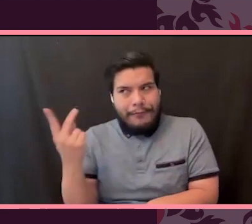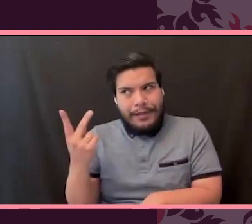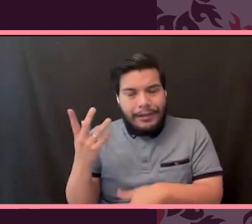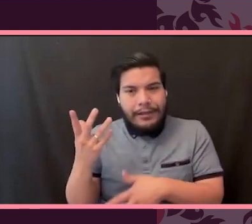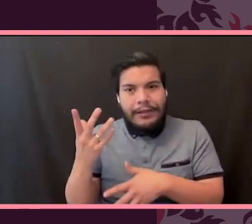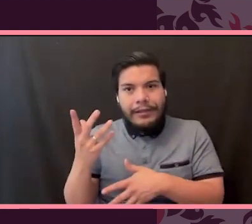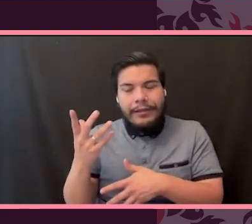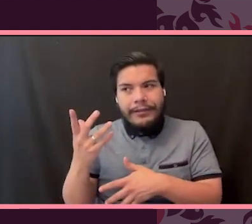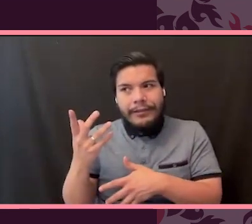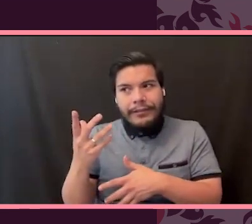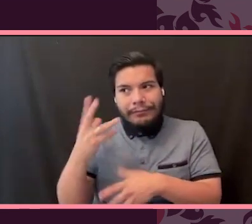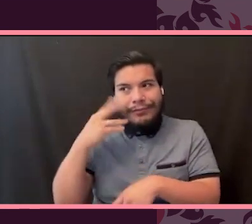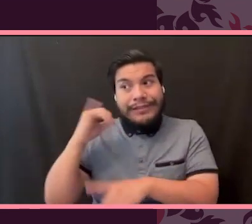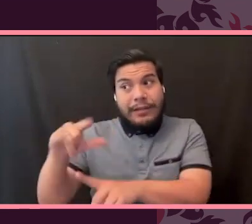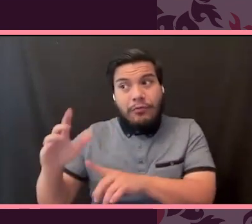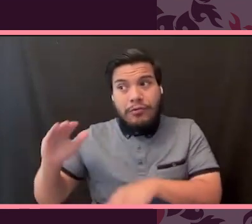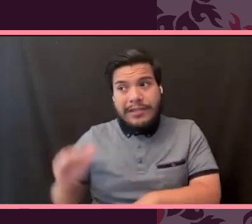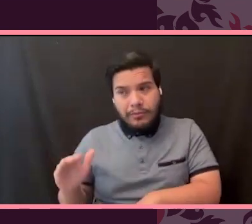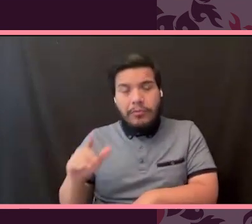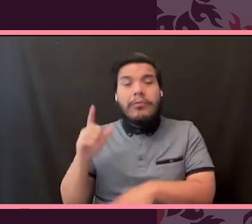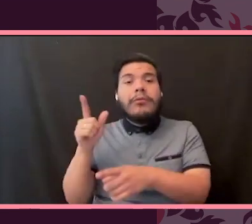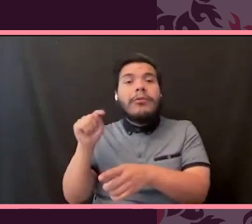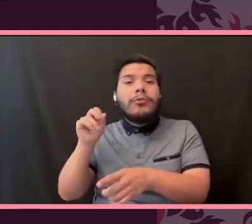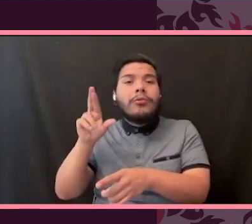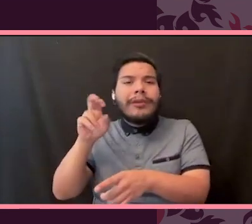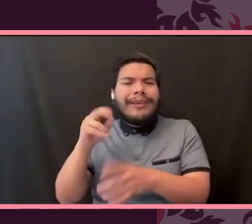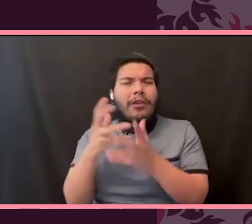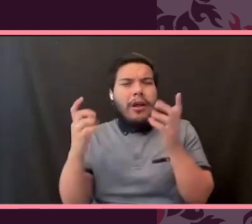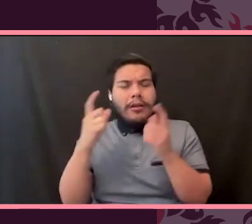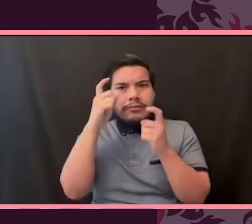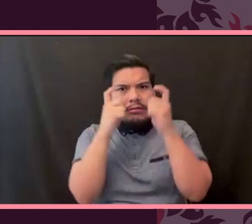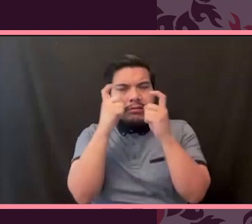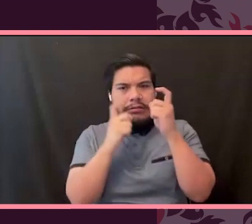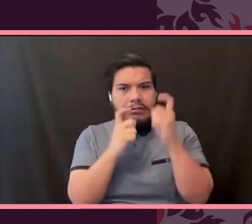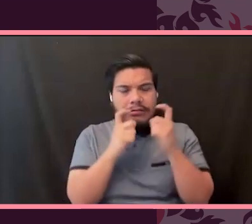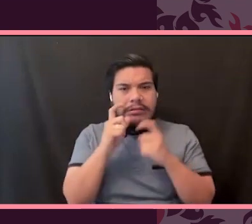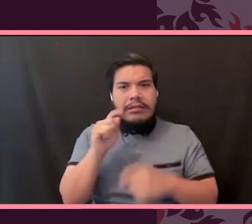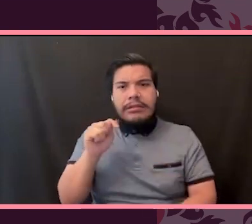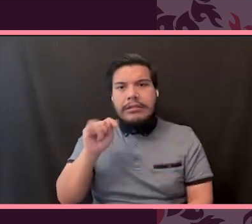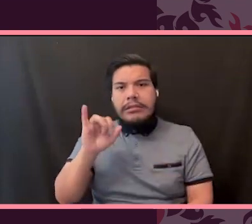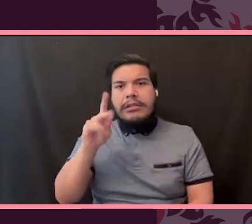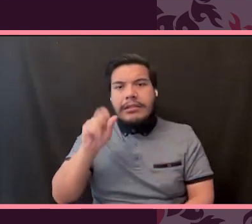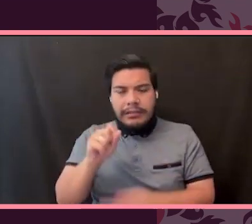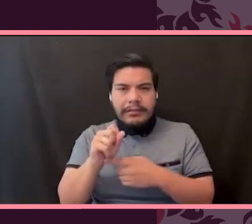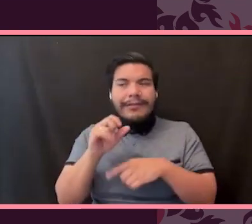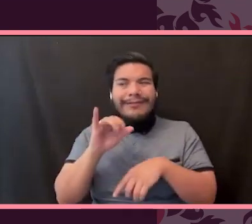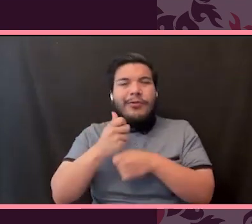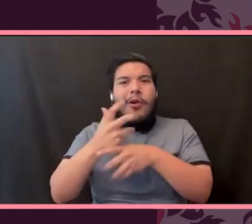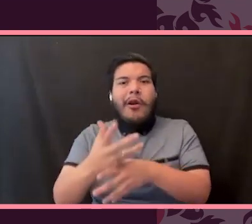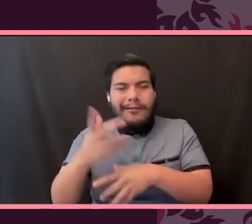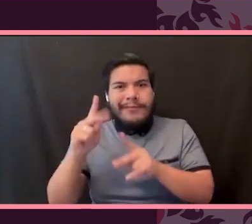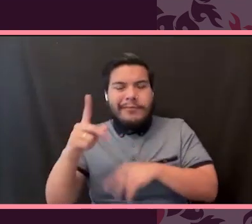younger, especially around Toren had a lot of facial tics that would get him a lot Still of do. bullying and stuff. And